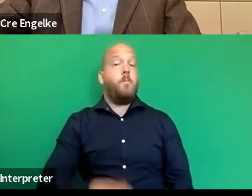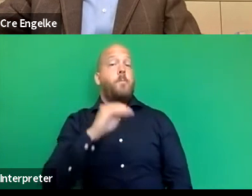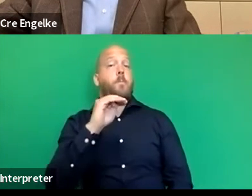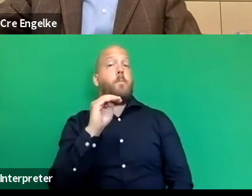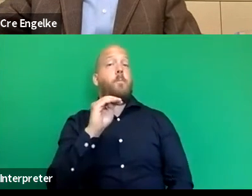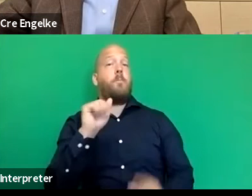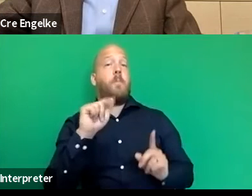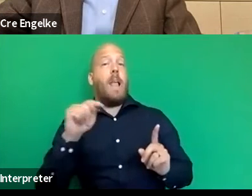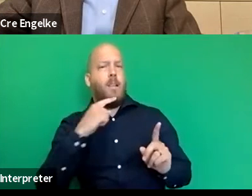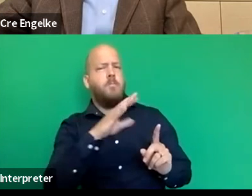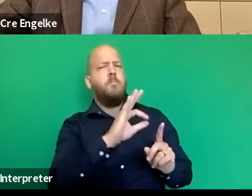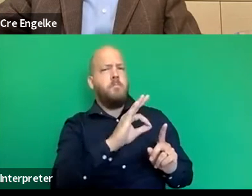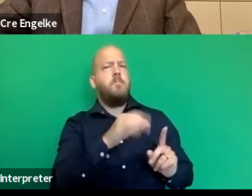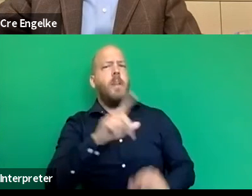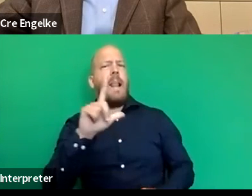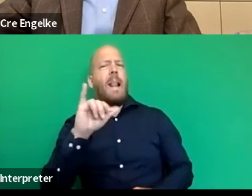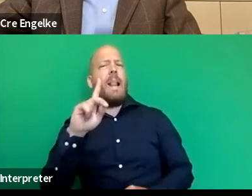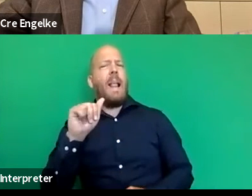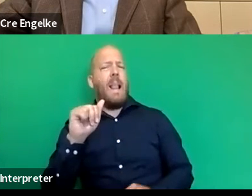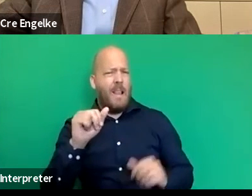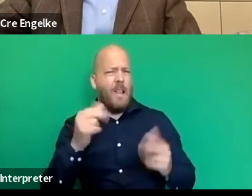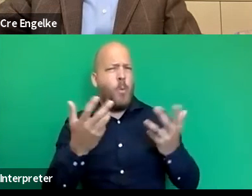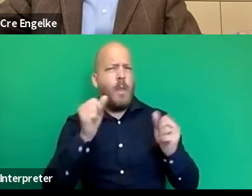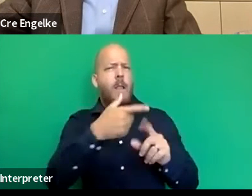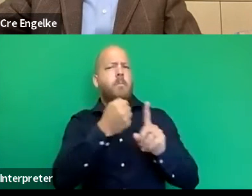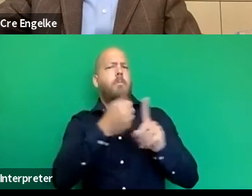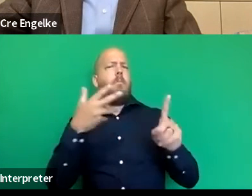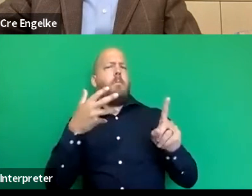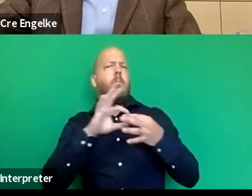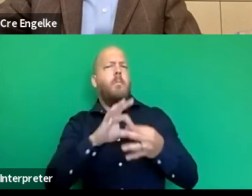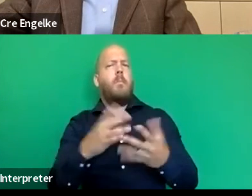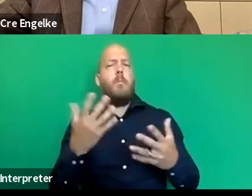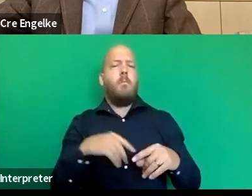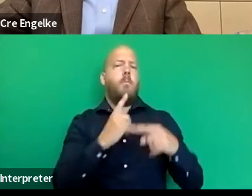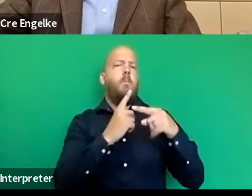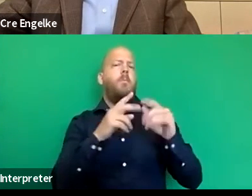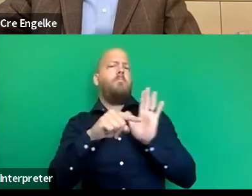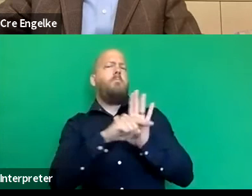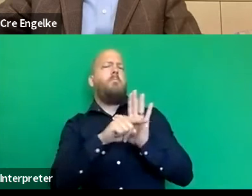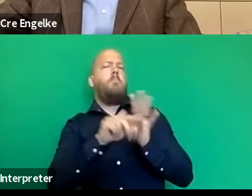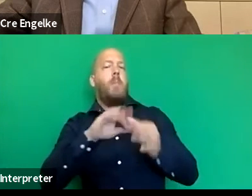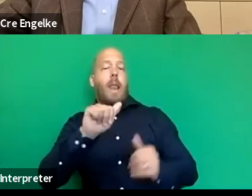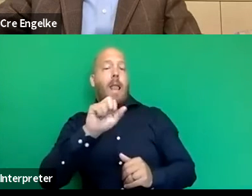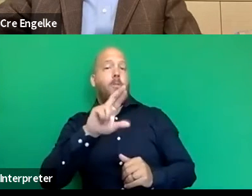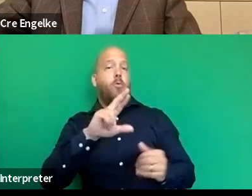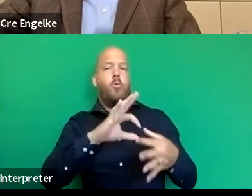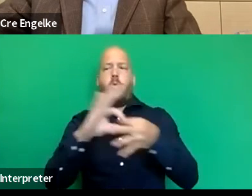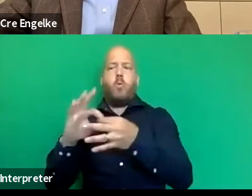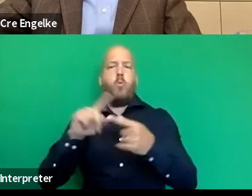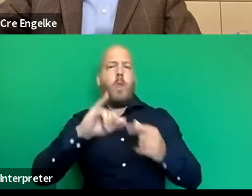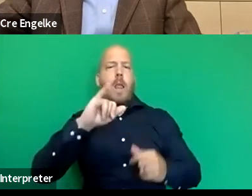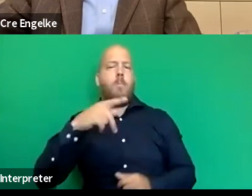of and the weaknesses of ASR with IP-CTS? Well, I certainly concur with what Eric